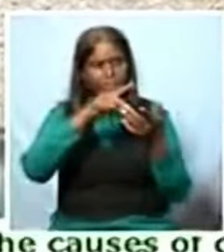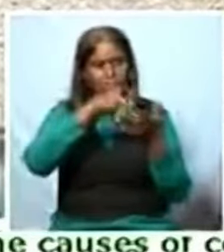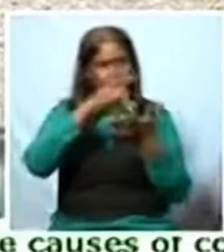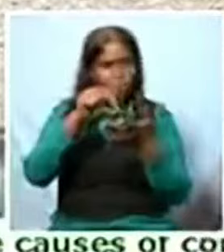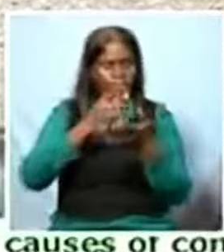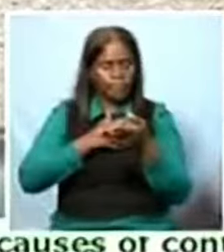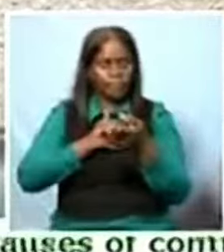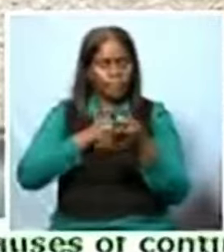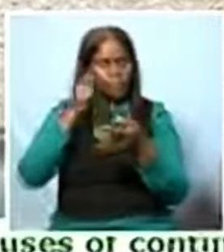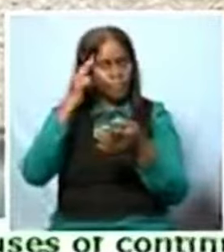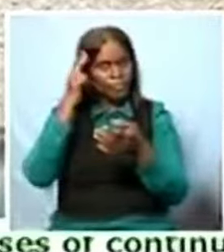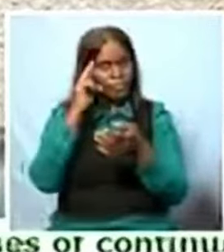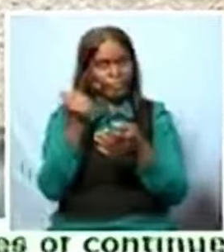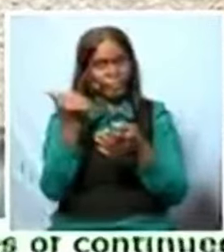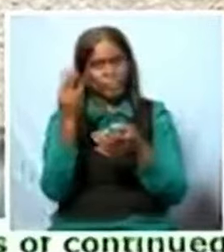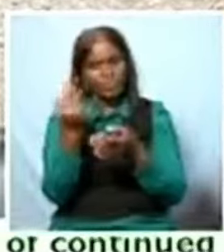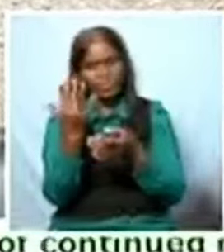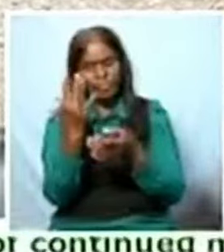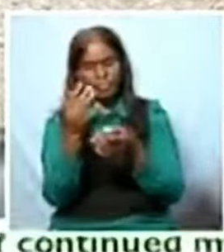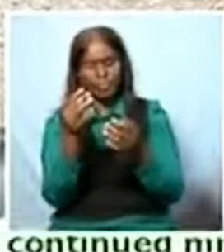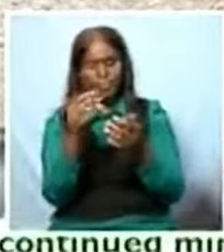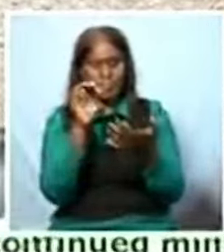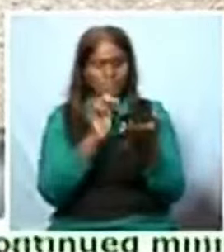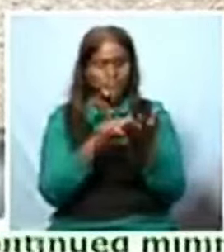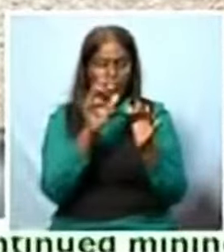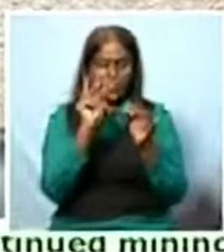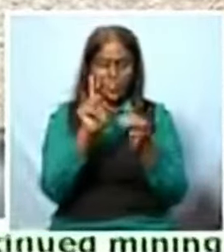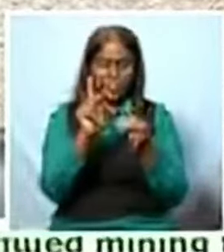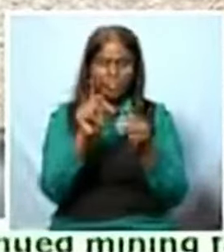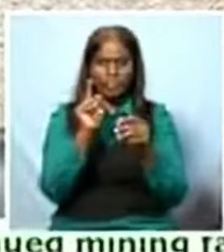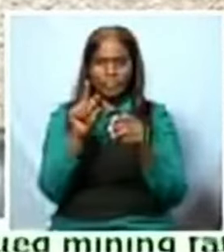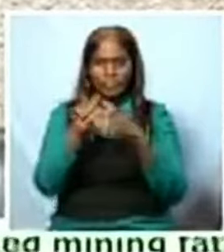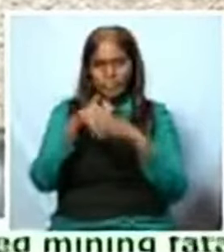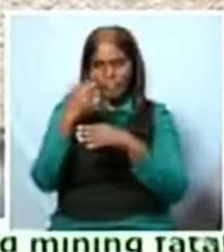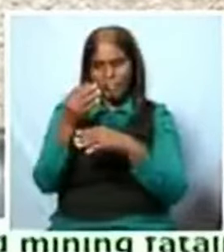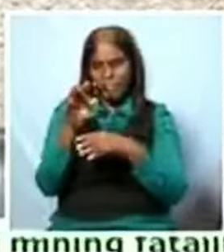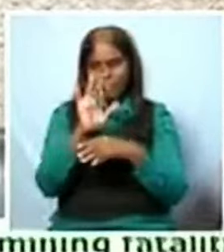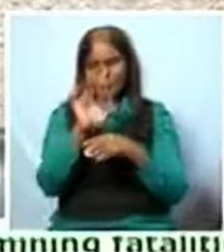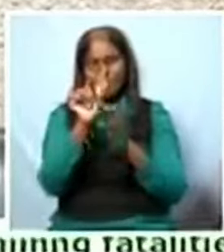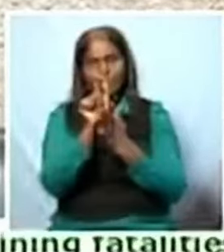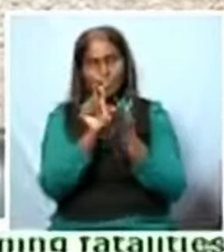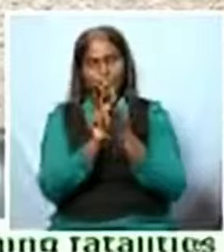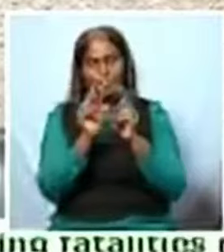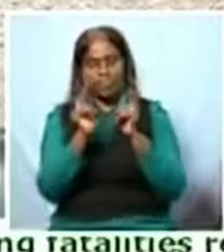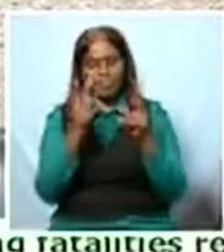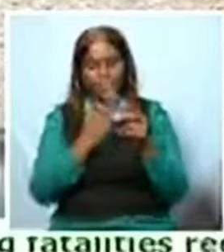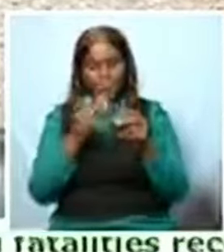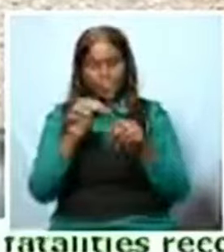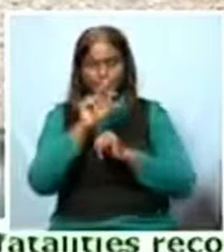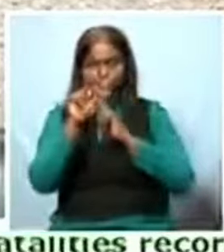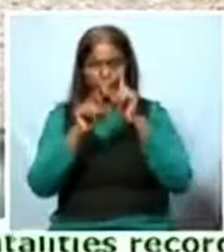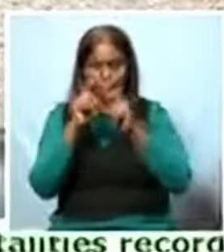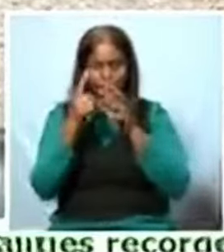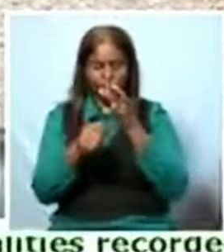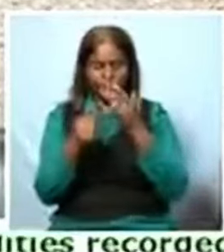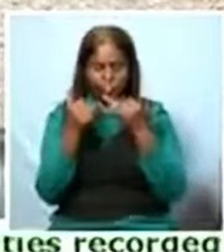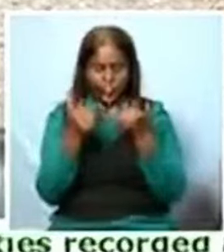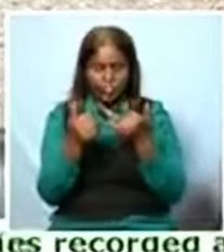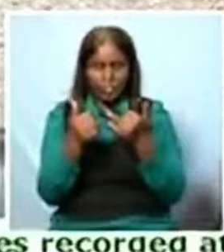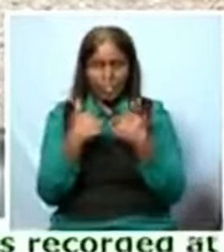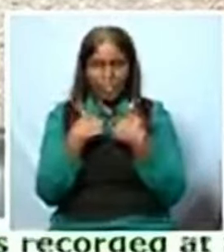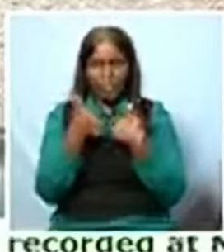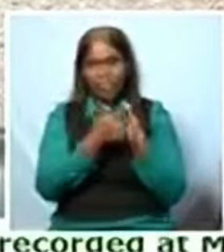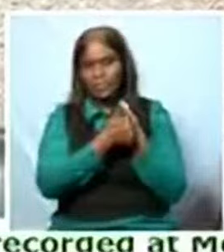think 15,000 kwacha to each family. That was outside of the law. So my question is, isn't